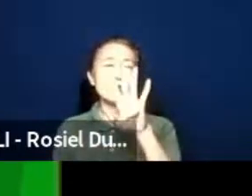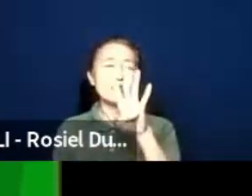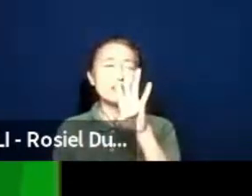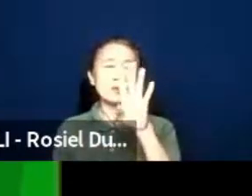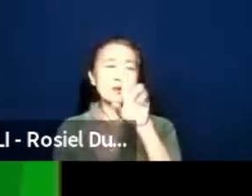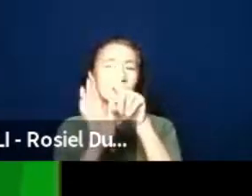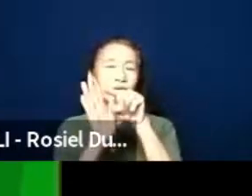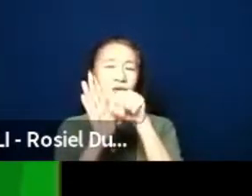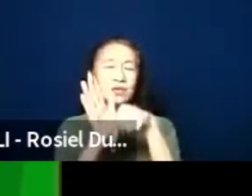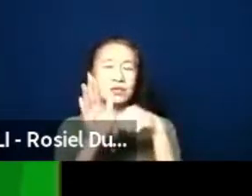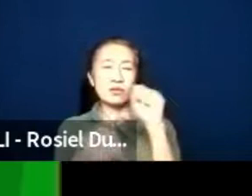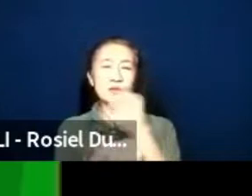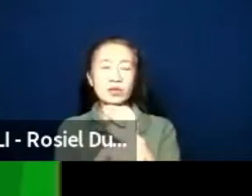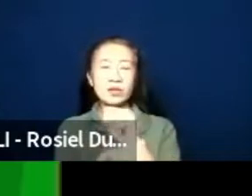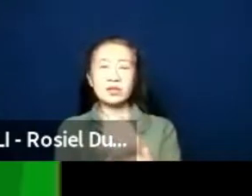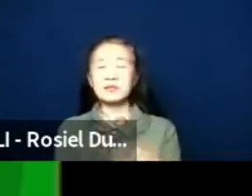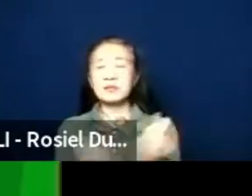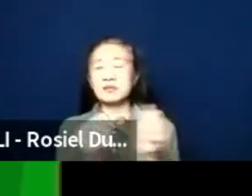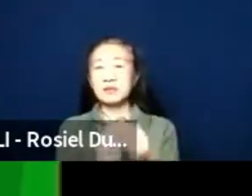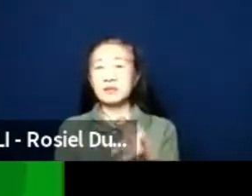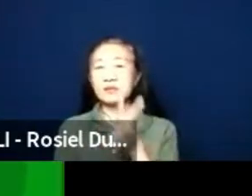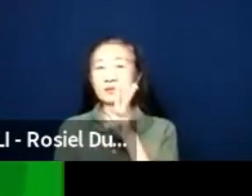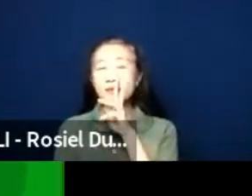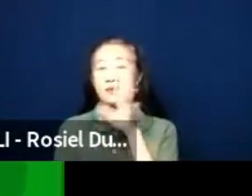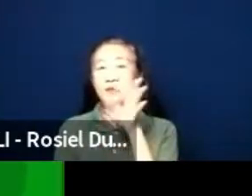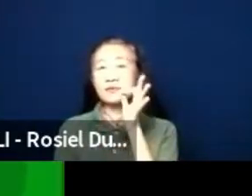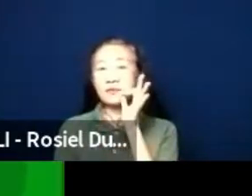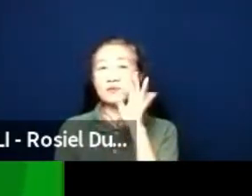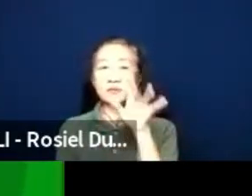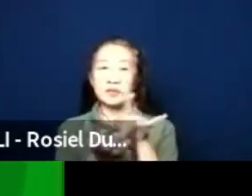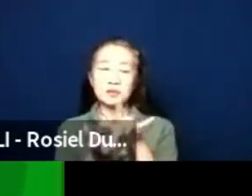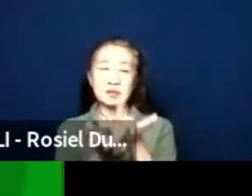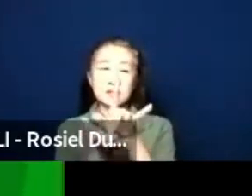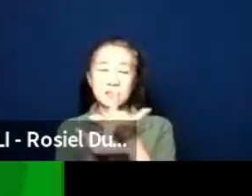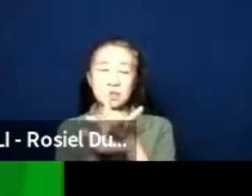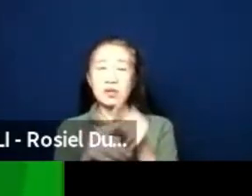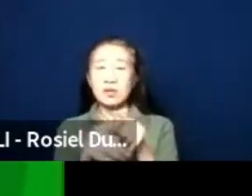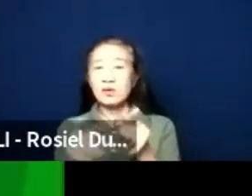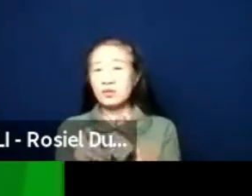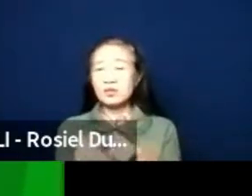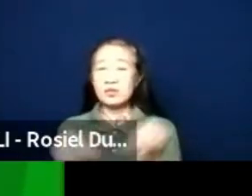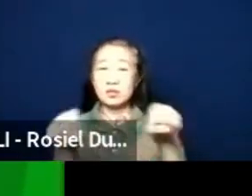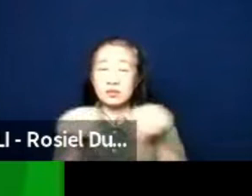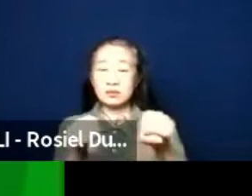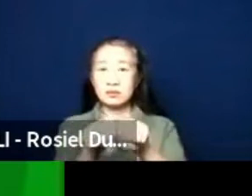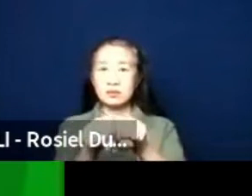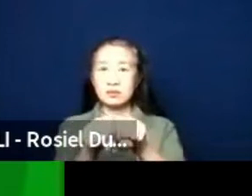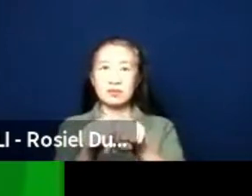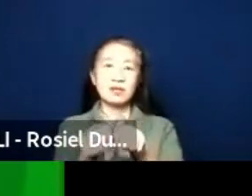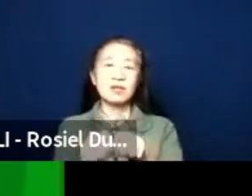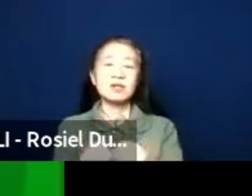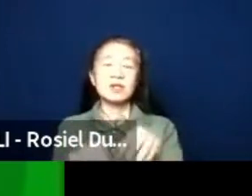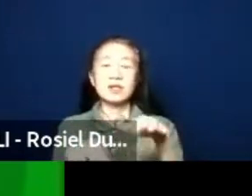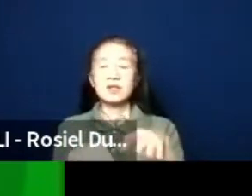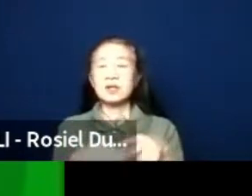Your work kit should include food, water, and other necessities like medicines, as well as comfortable walking shoes stored in a